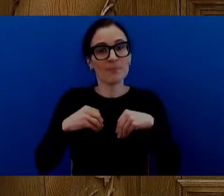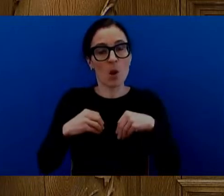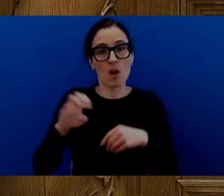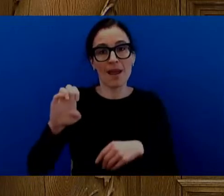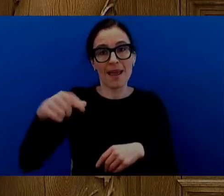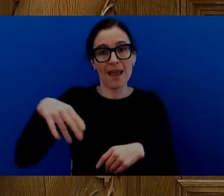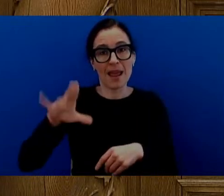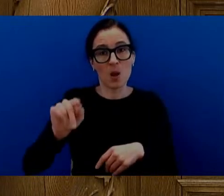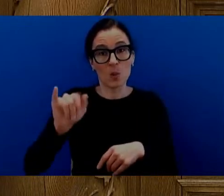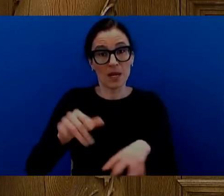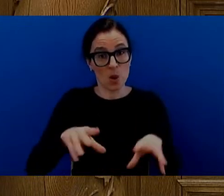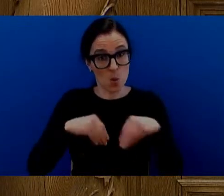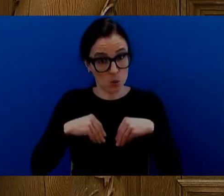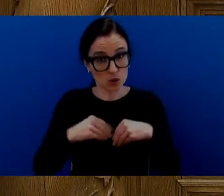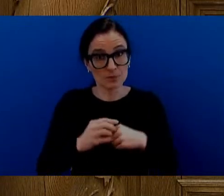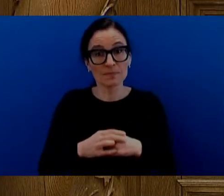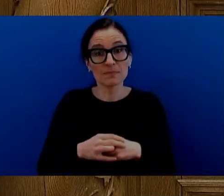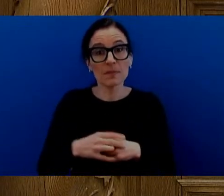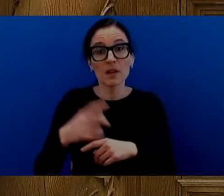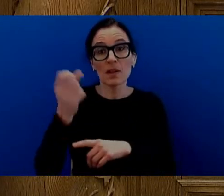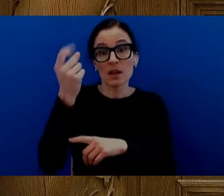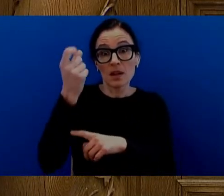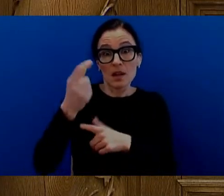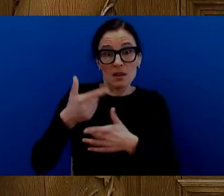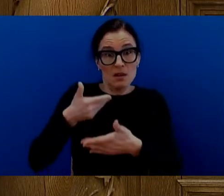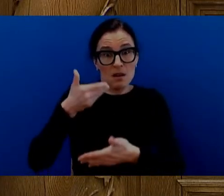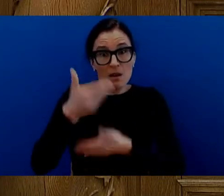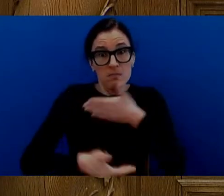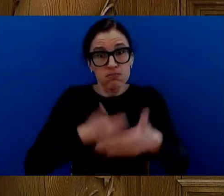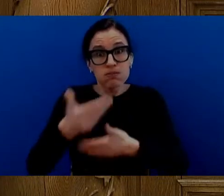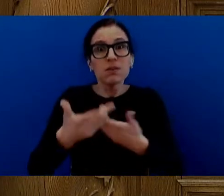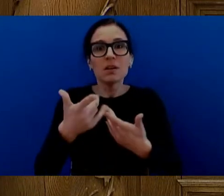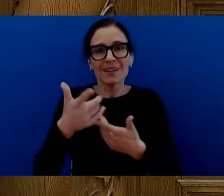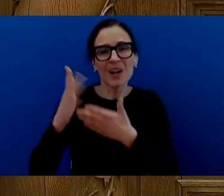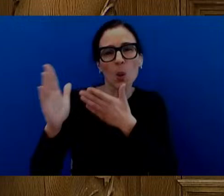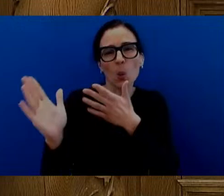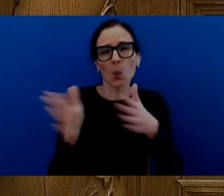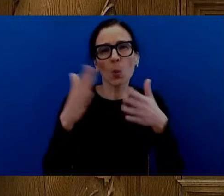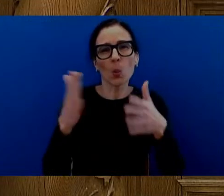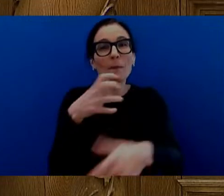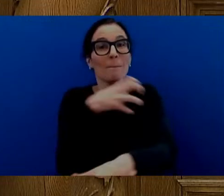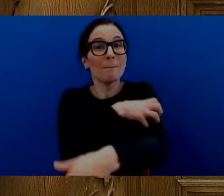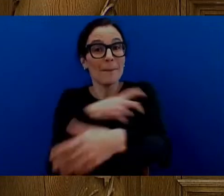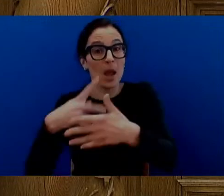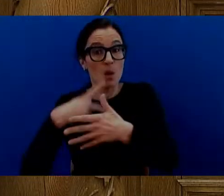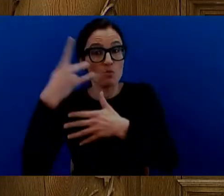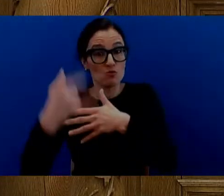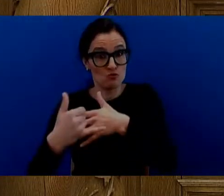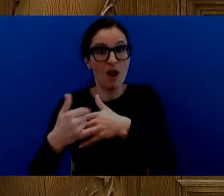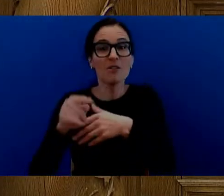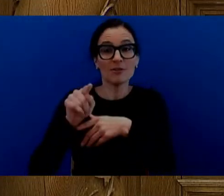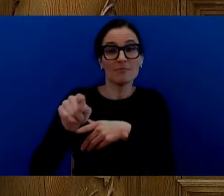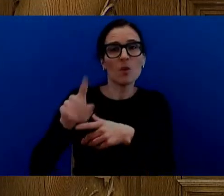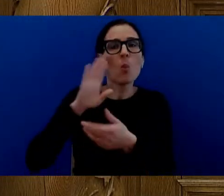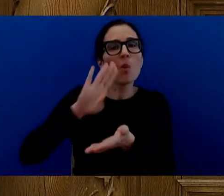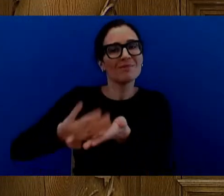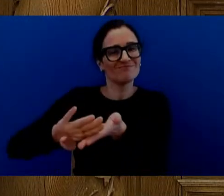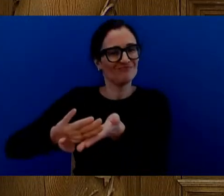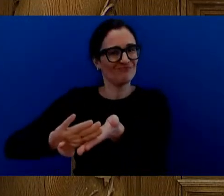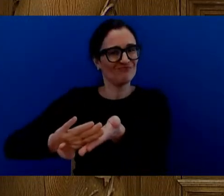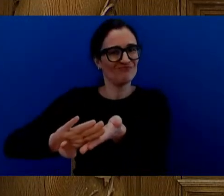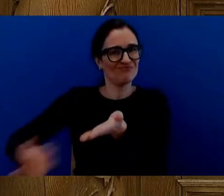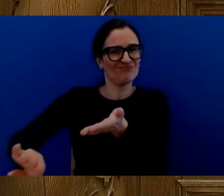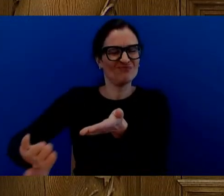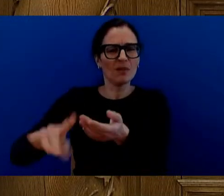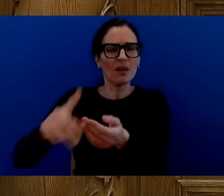process, prioritizing efficiency and regulating in a way that makes sense while continuing to ensure our high standards are